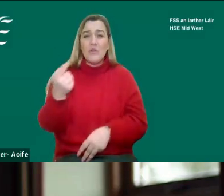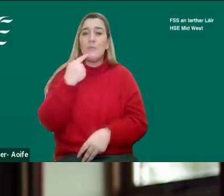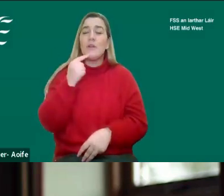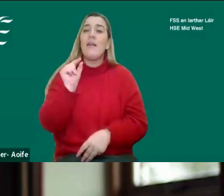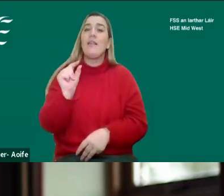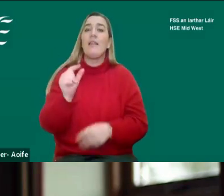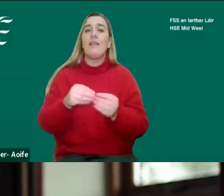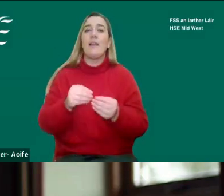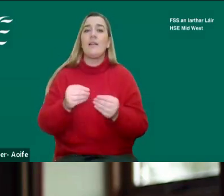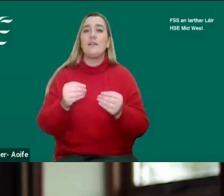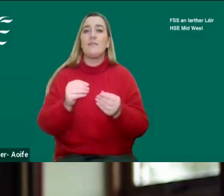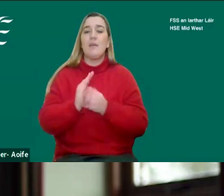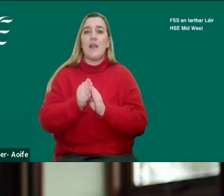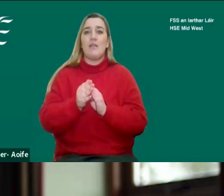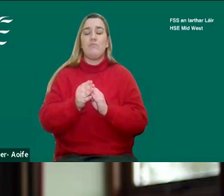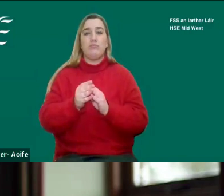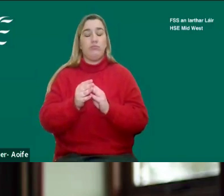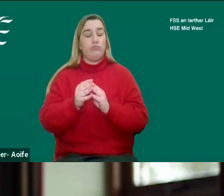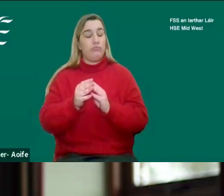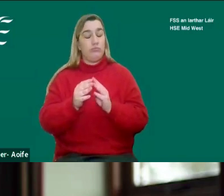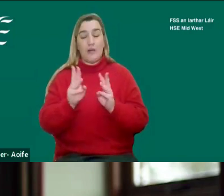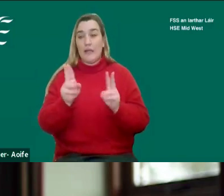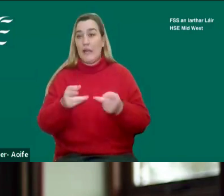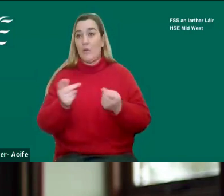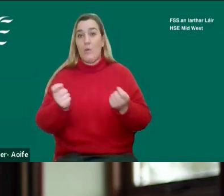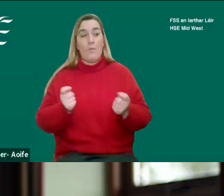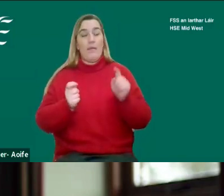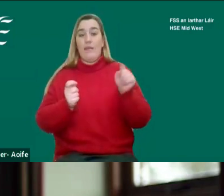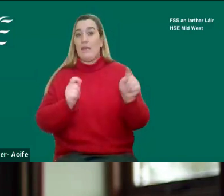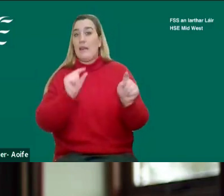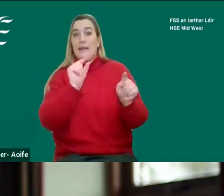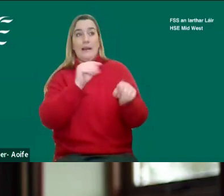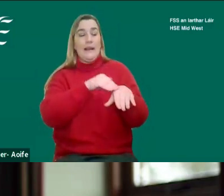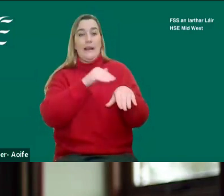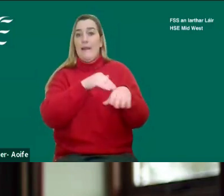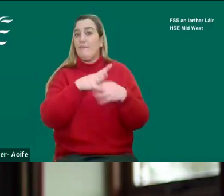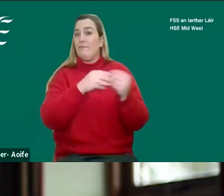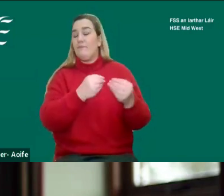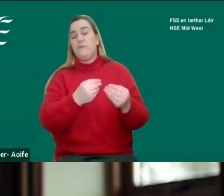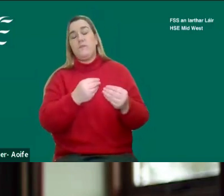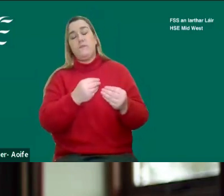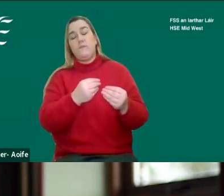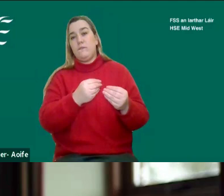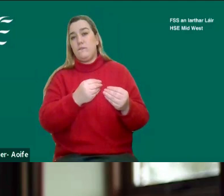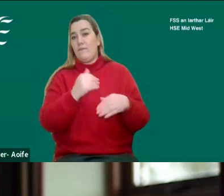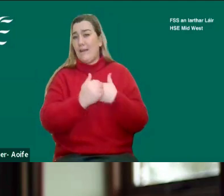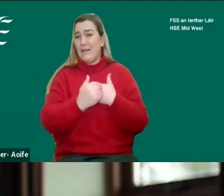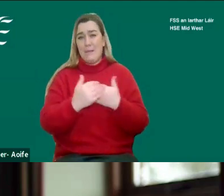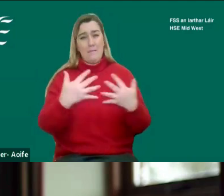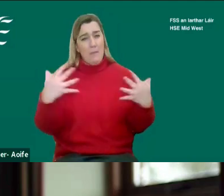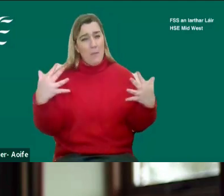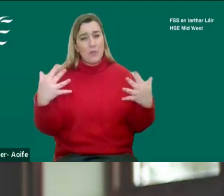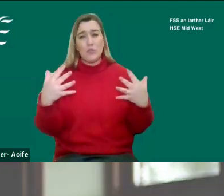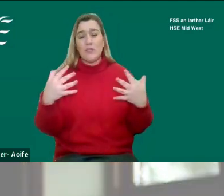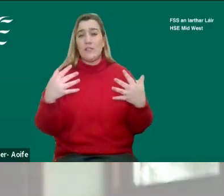that were big things that I couldn't cope anymore, you know, that kind of way. So yeah, it was a big change in my life,